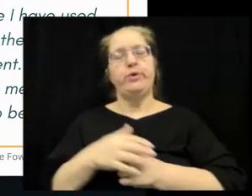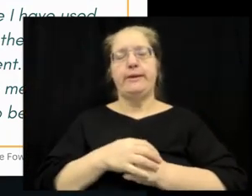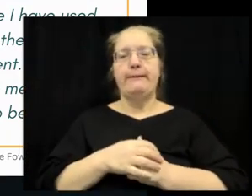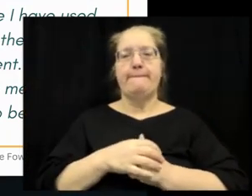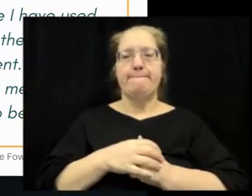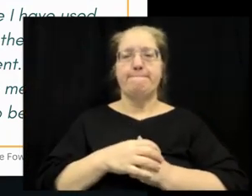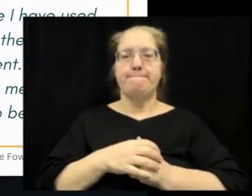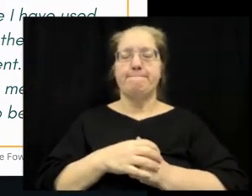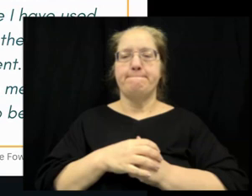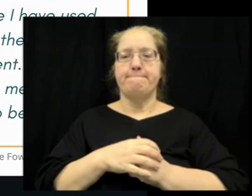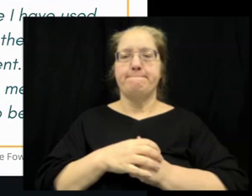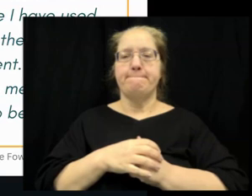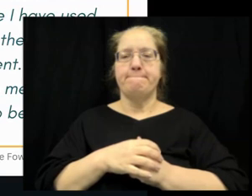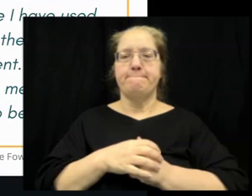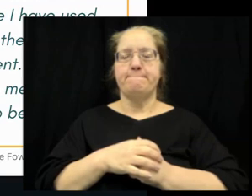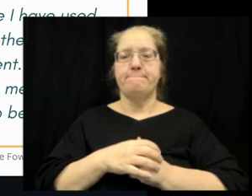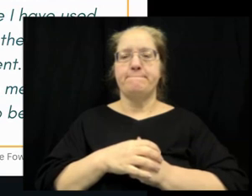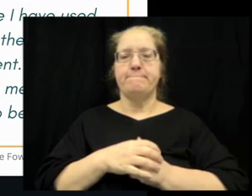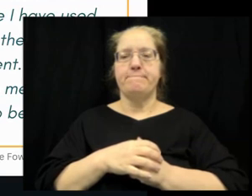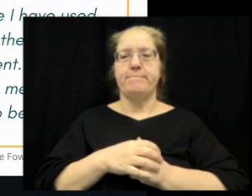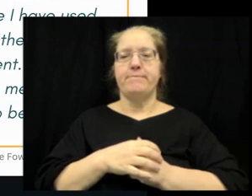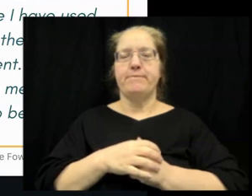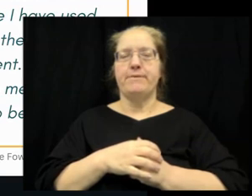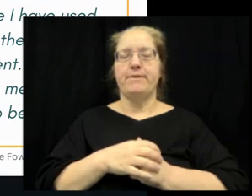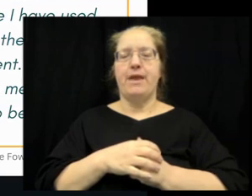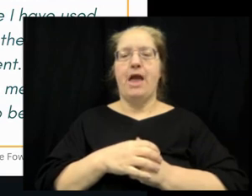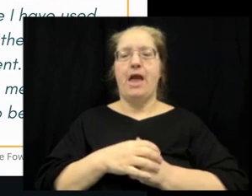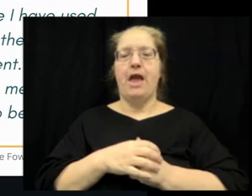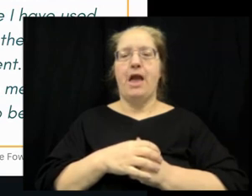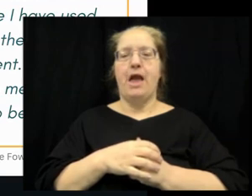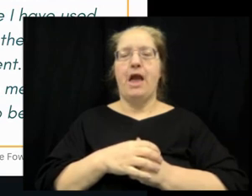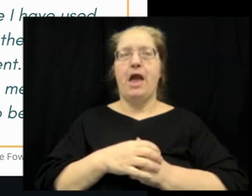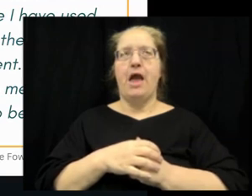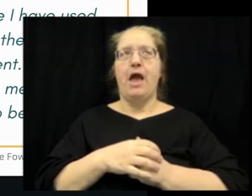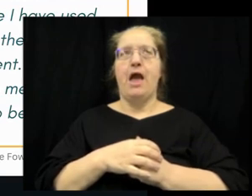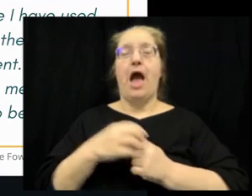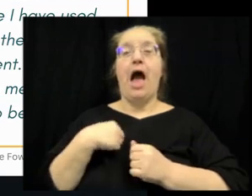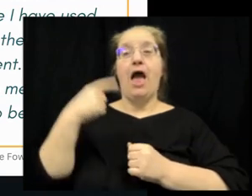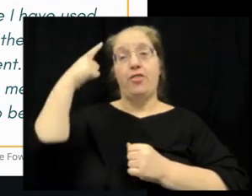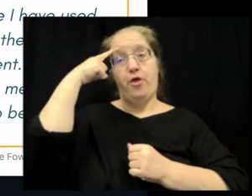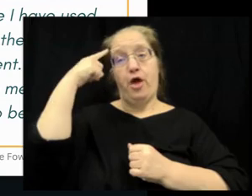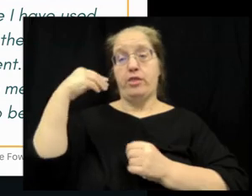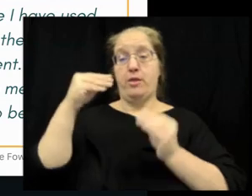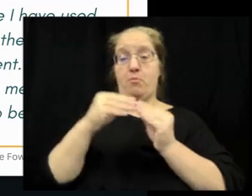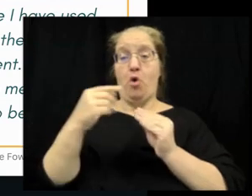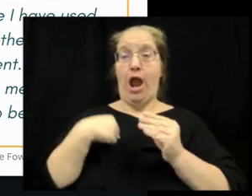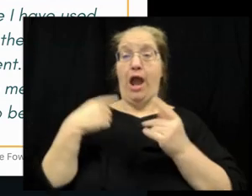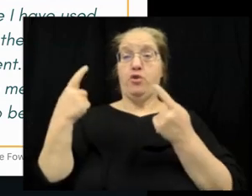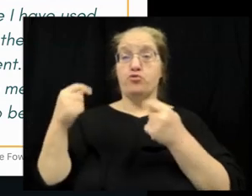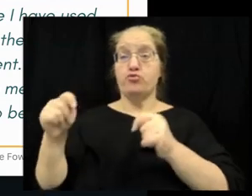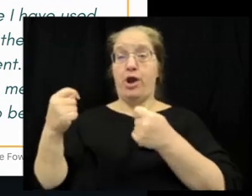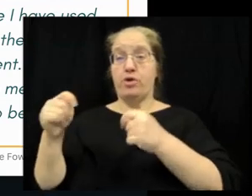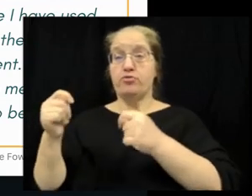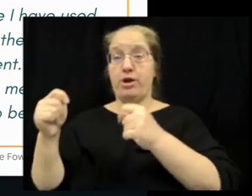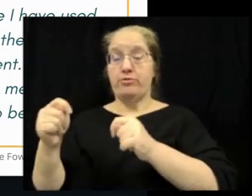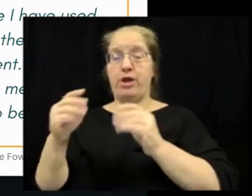I think I wanted to believe that the more that I tried, the more that my daughter would be